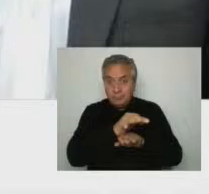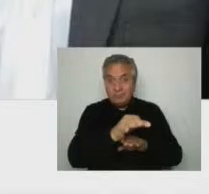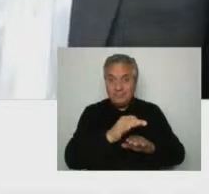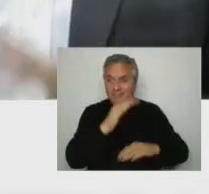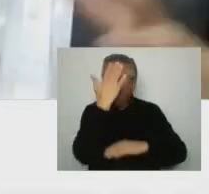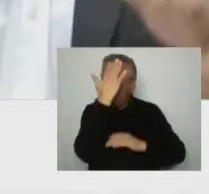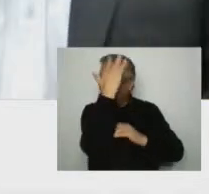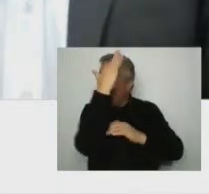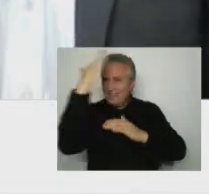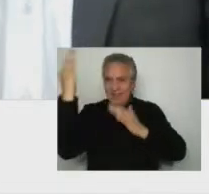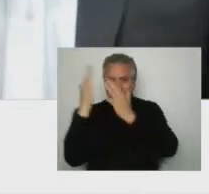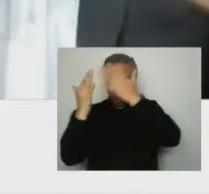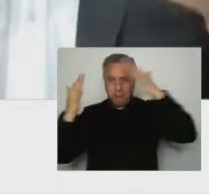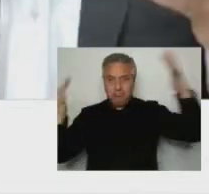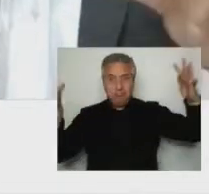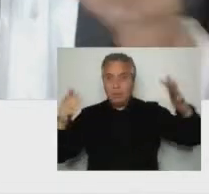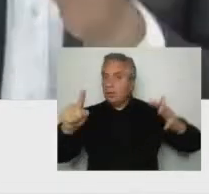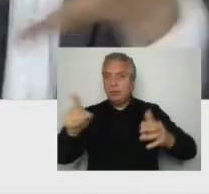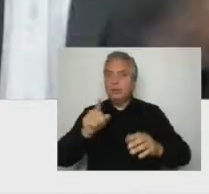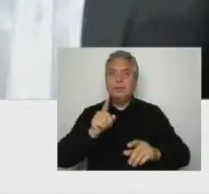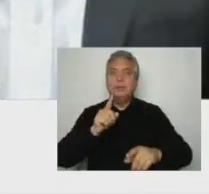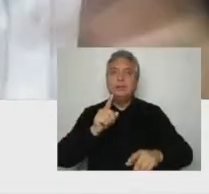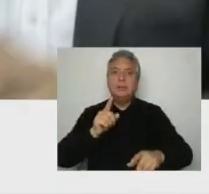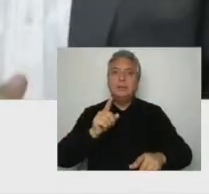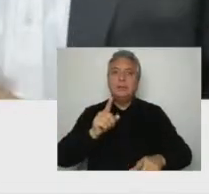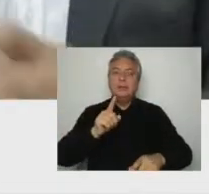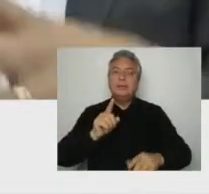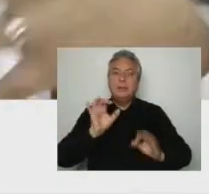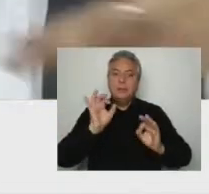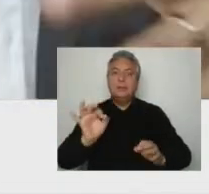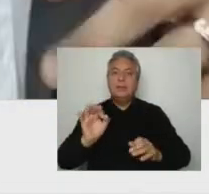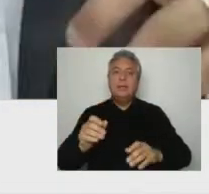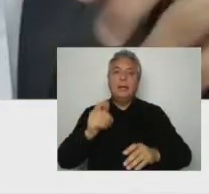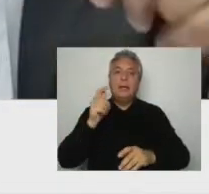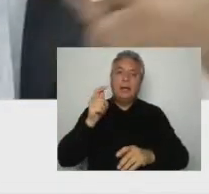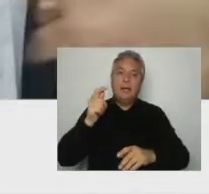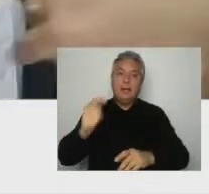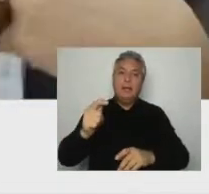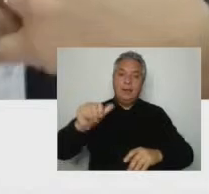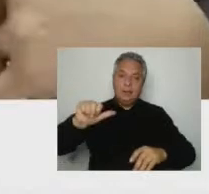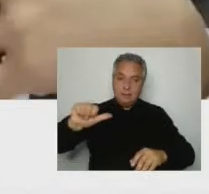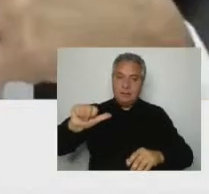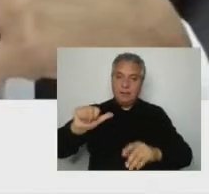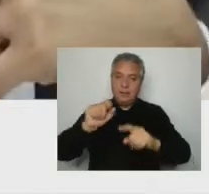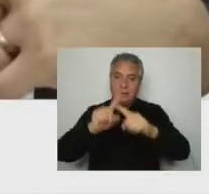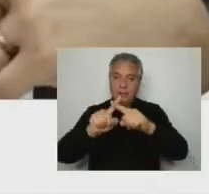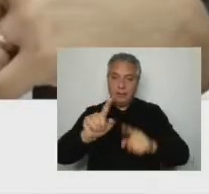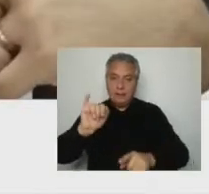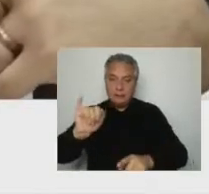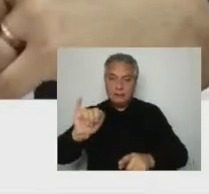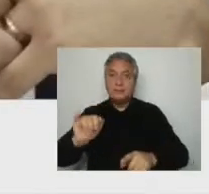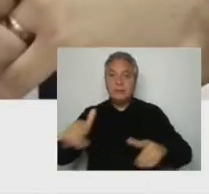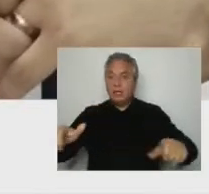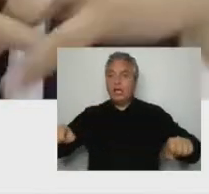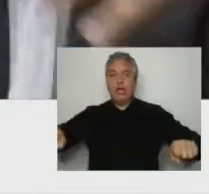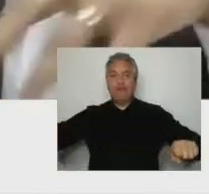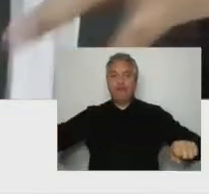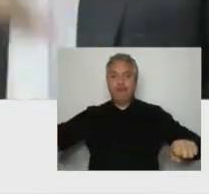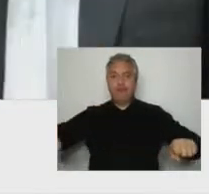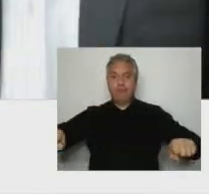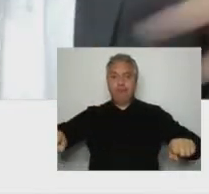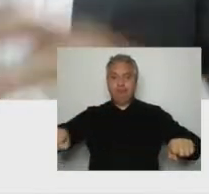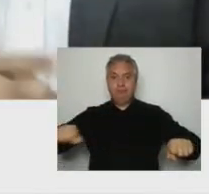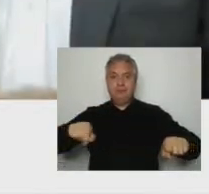taxi drivers. That's common, but in some of the other cities, the provincial